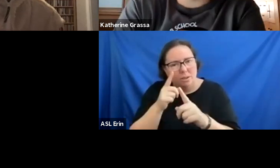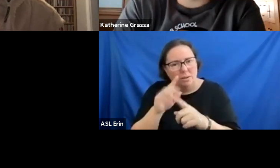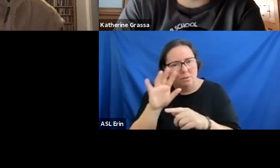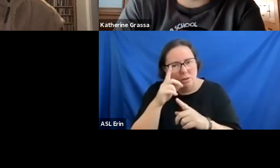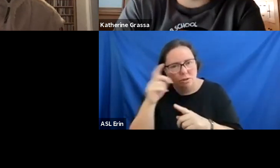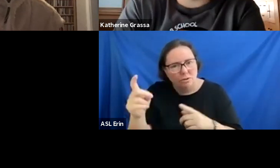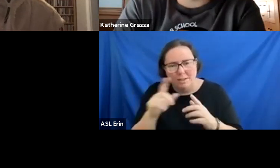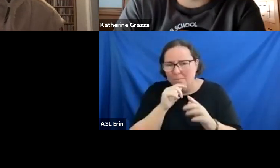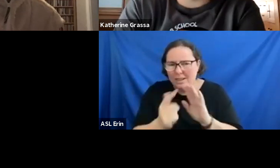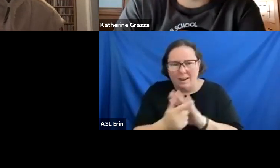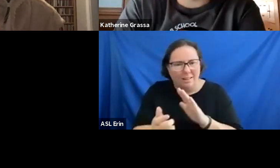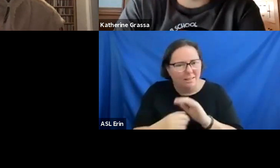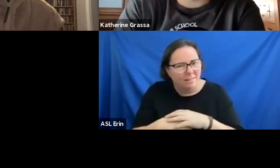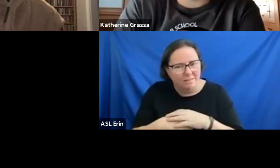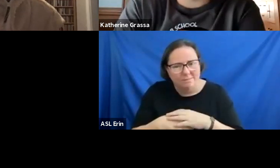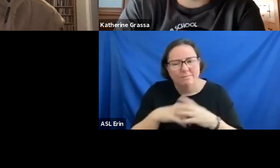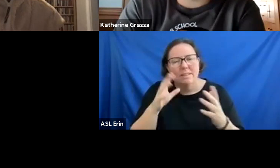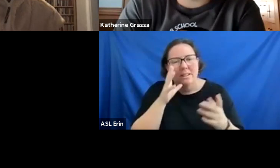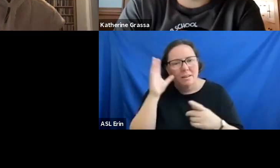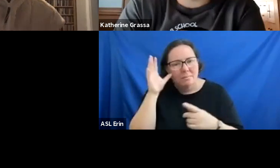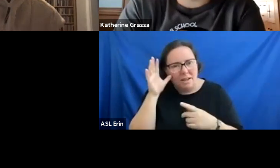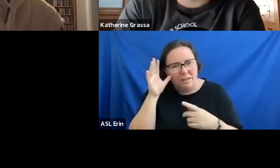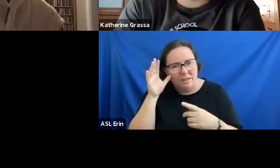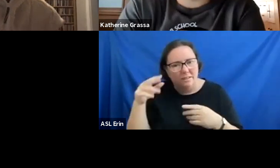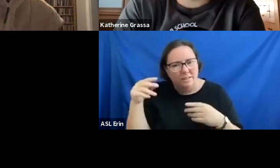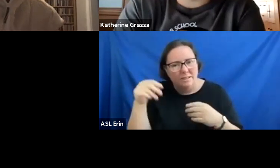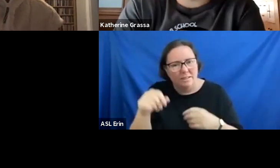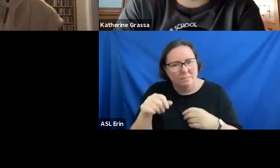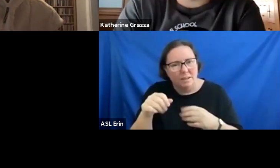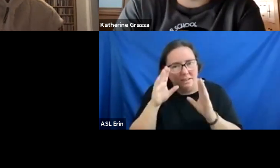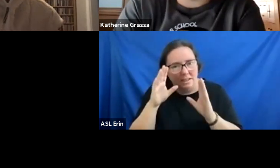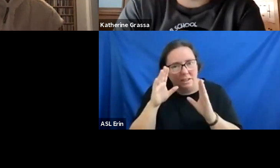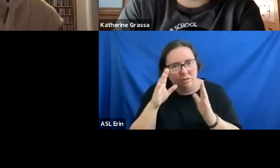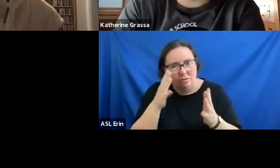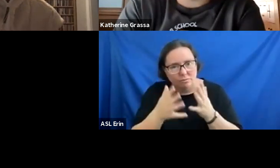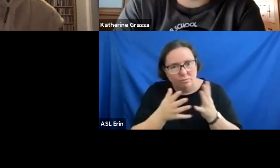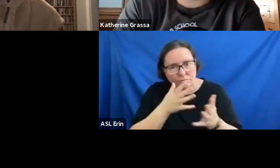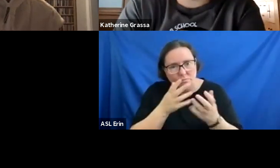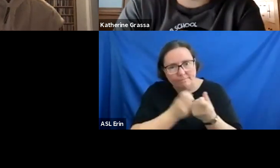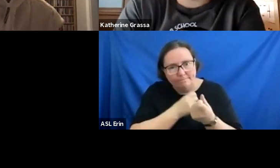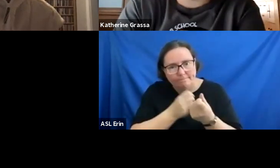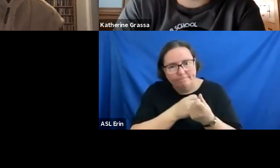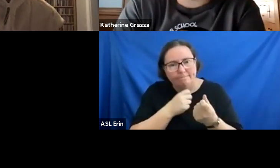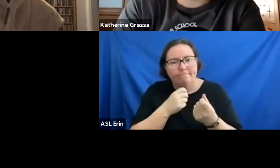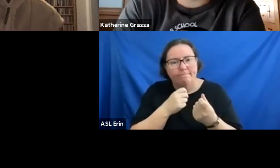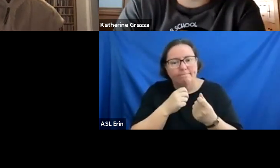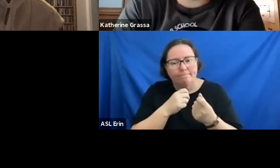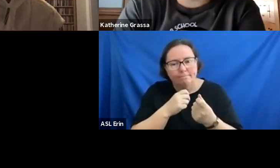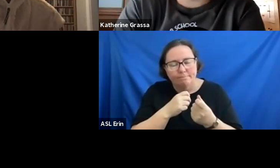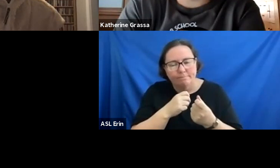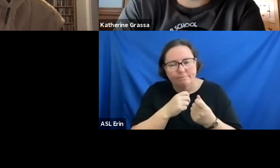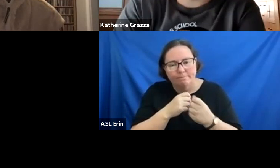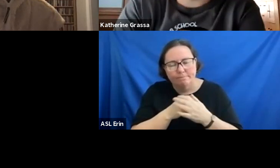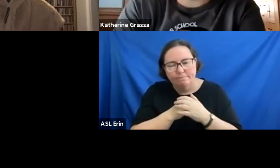Is it legal for the parents to pay attention, pay input a lot